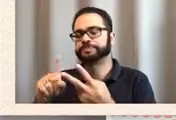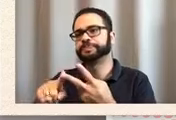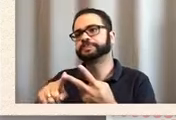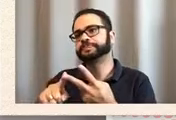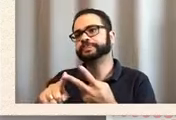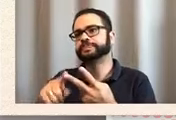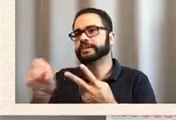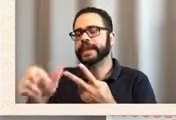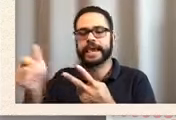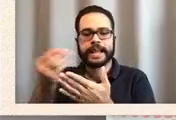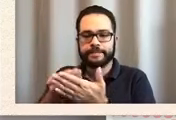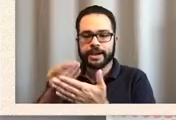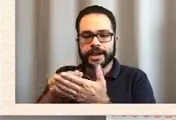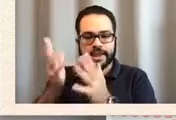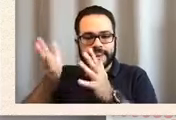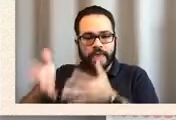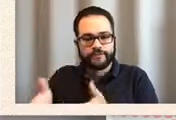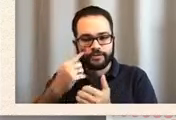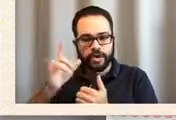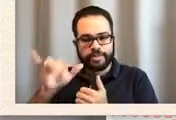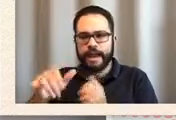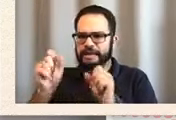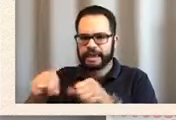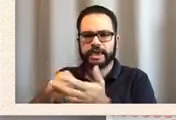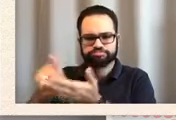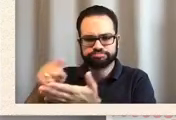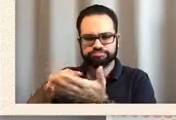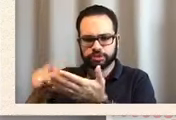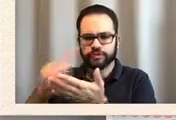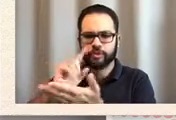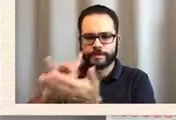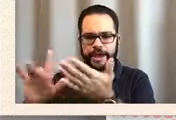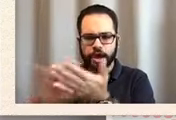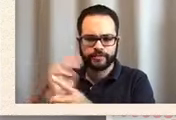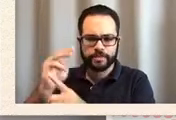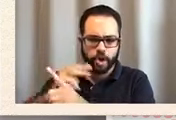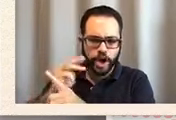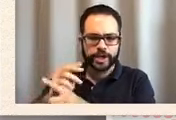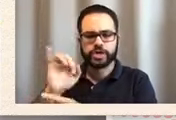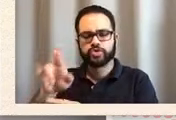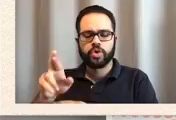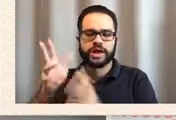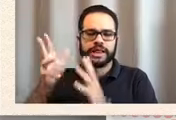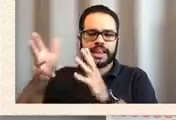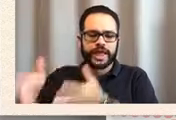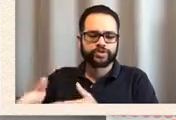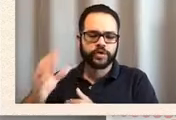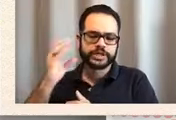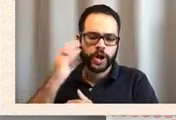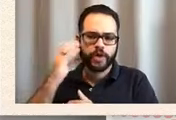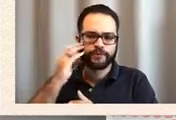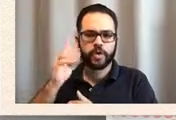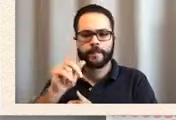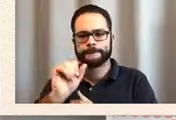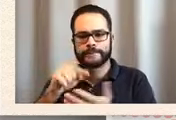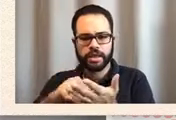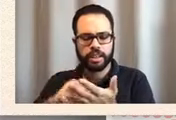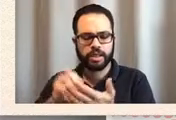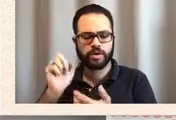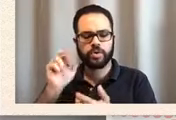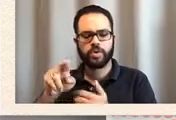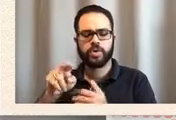left over in an ABLE account can be used to pay down that mortgage. If they had leftover cell phone bills or attorney bills or even funeral and